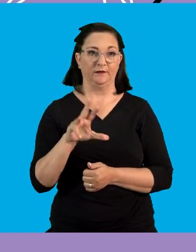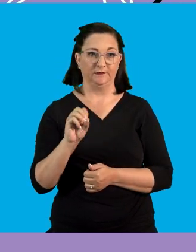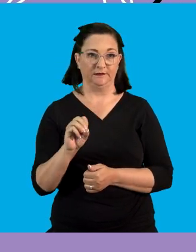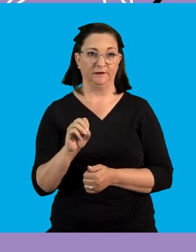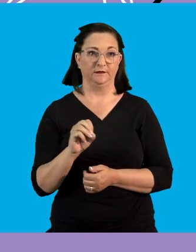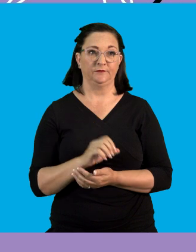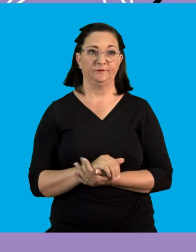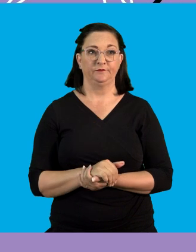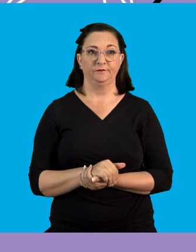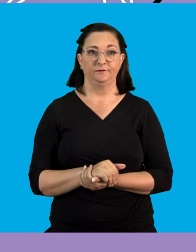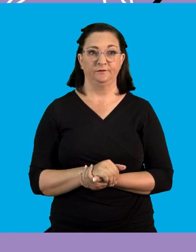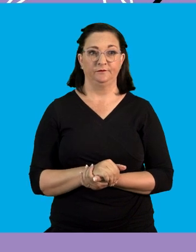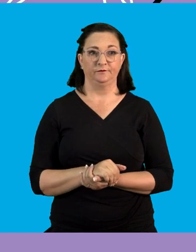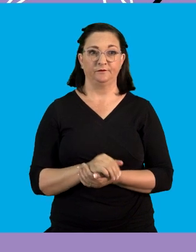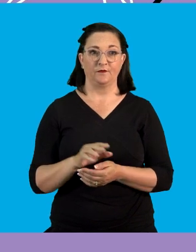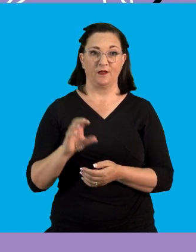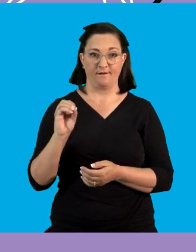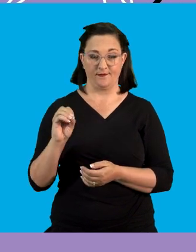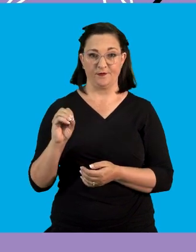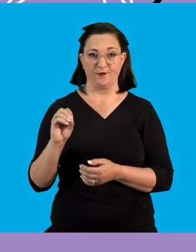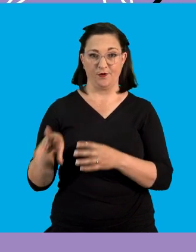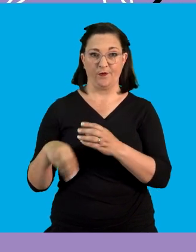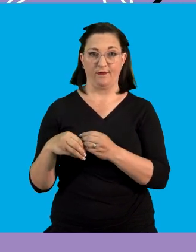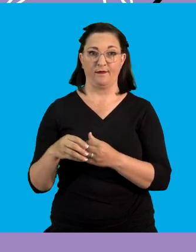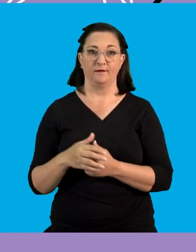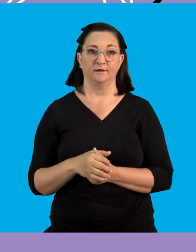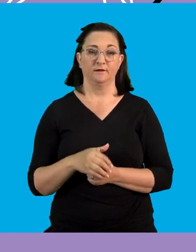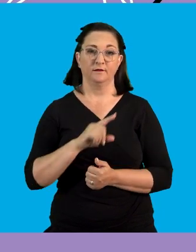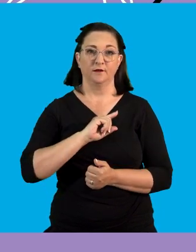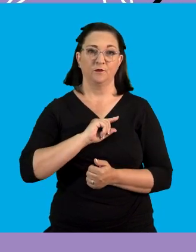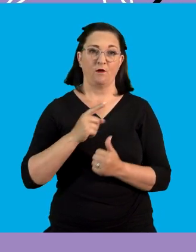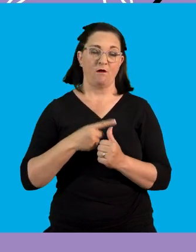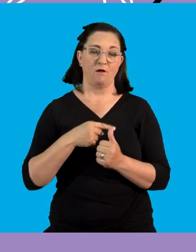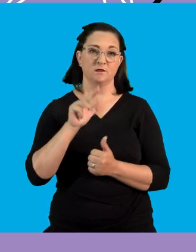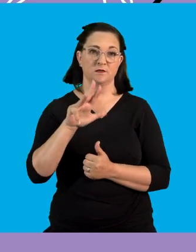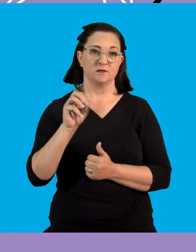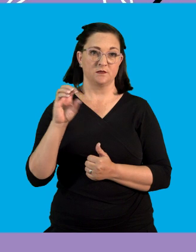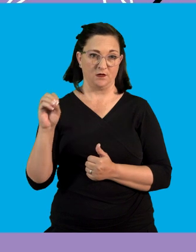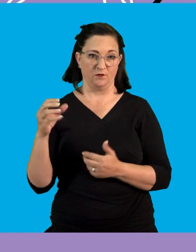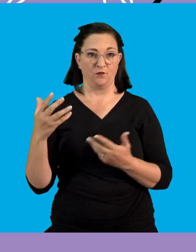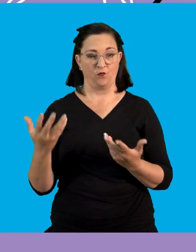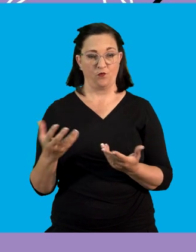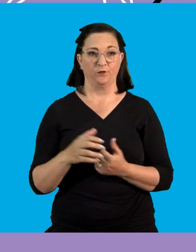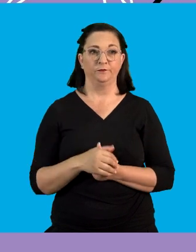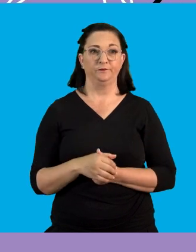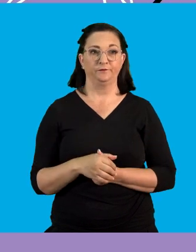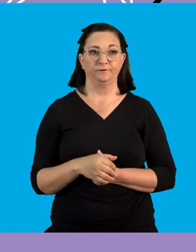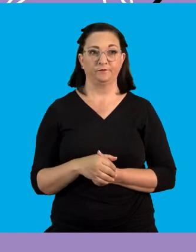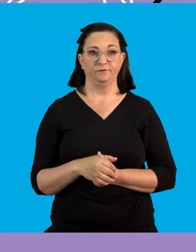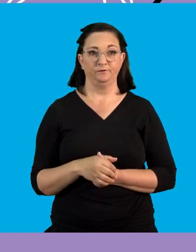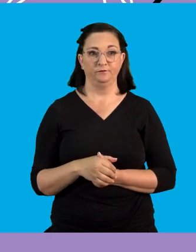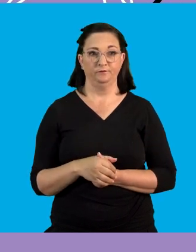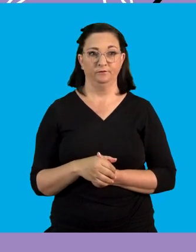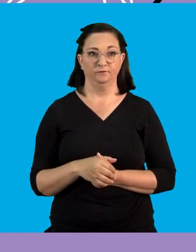by 5, which is 90. And when that gives you 90, you then add the 0 you did not use, and that gives